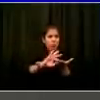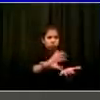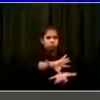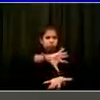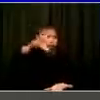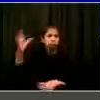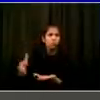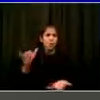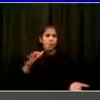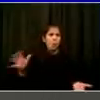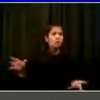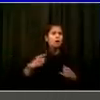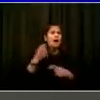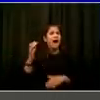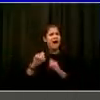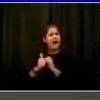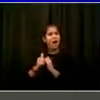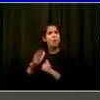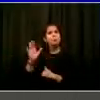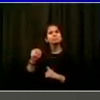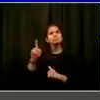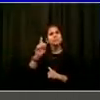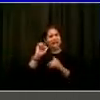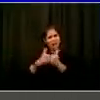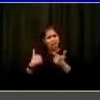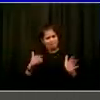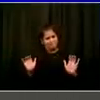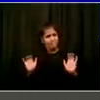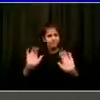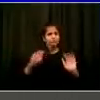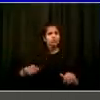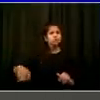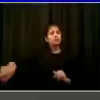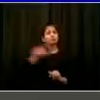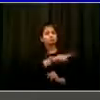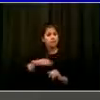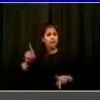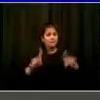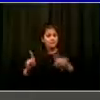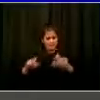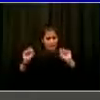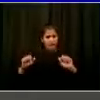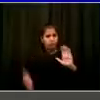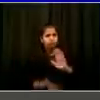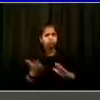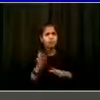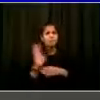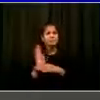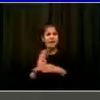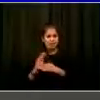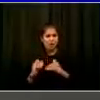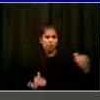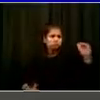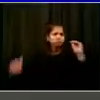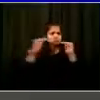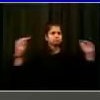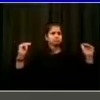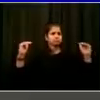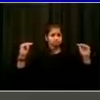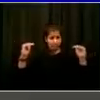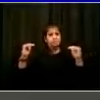of Black and brown communities that have been hardest hit by COVID. These firms hire and train workers in